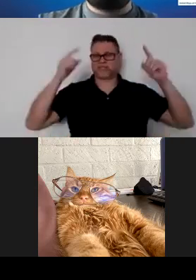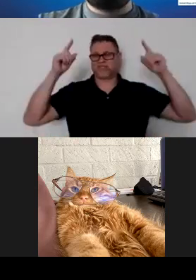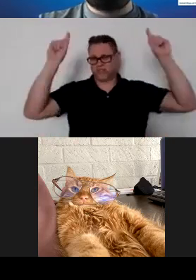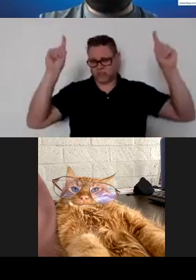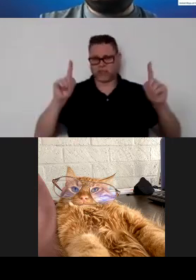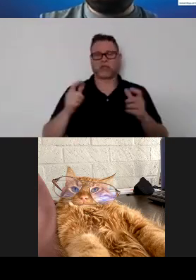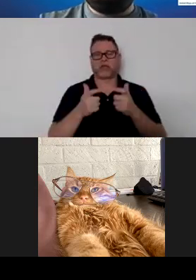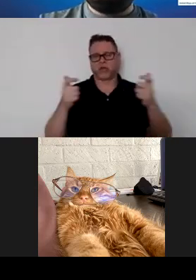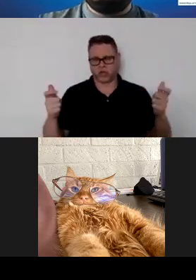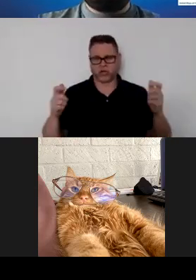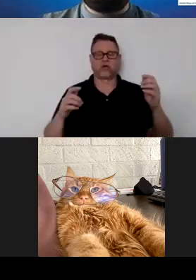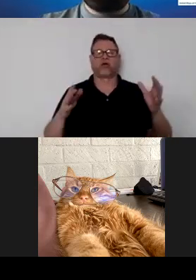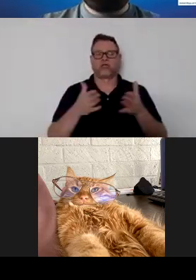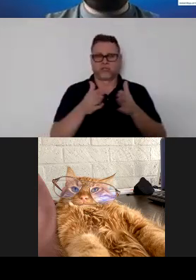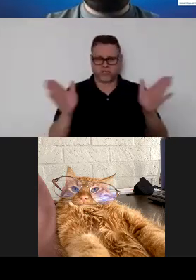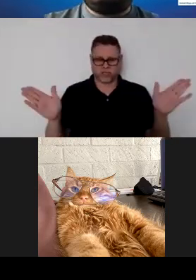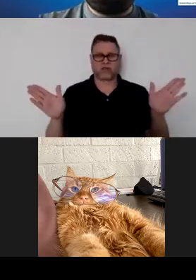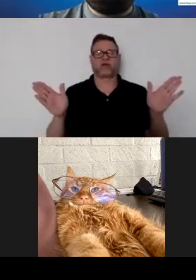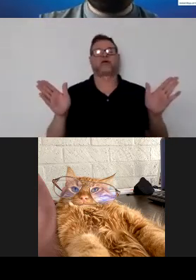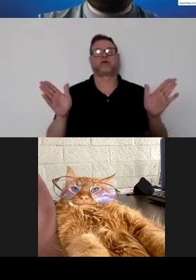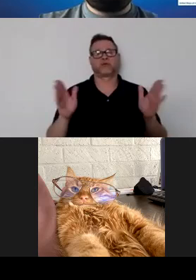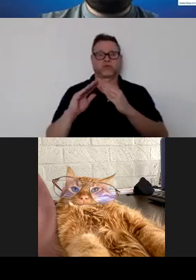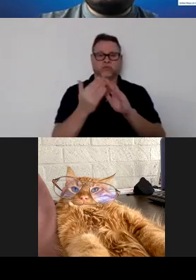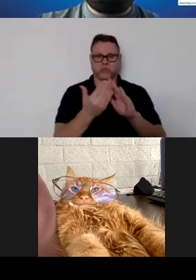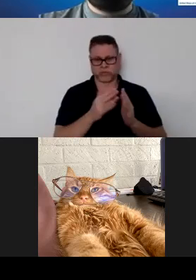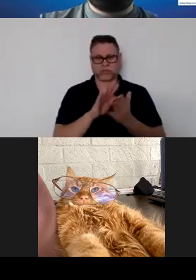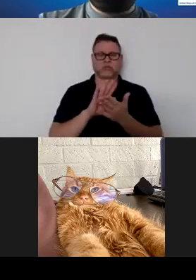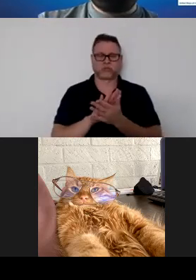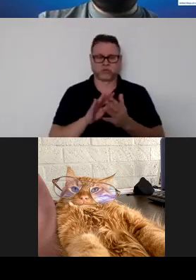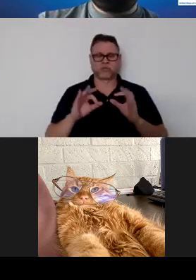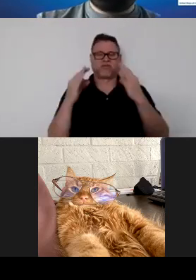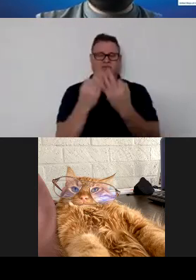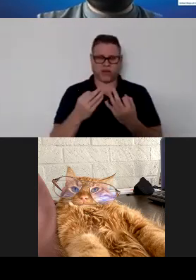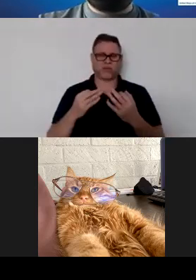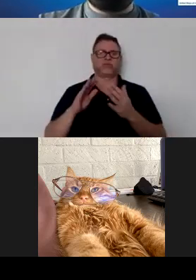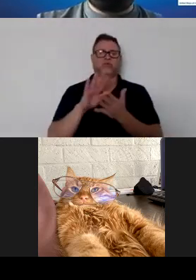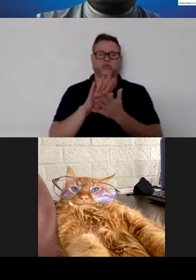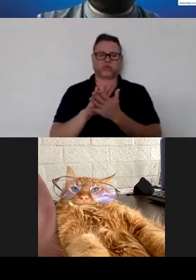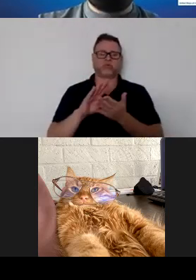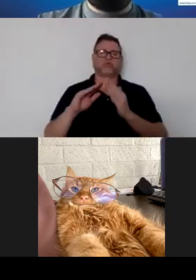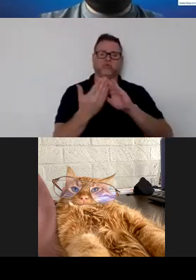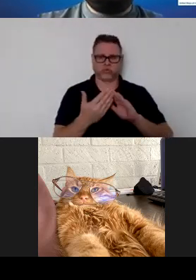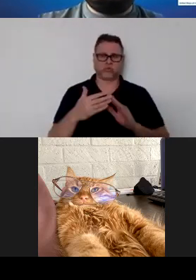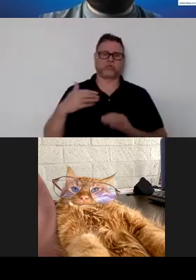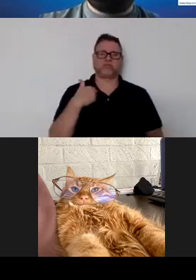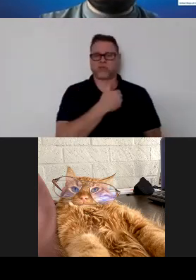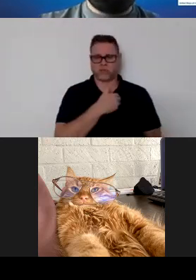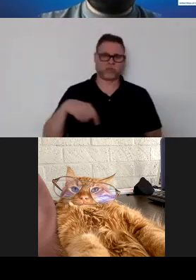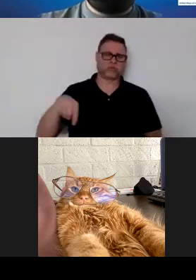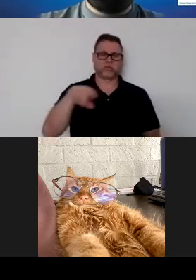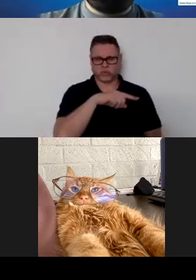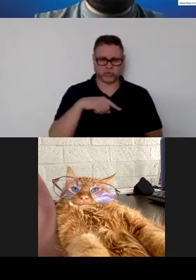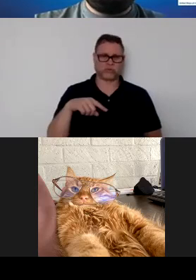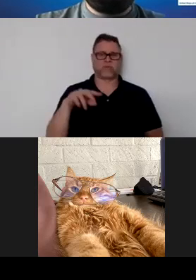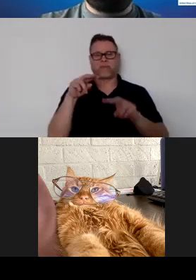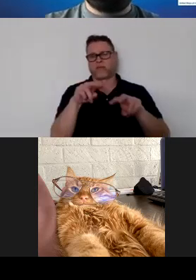scale community school initiatives. Collaboration with families, community members, and local organizations in planning, implementation, and